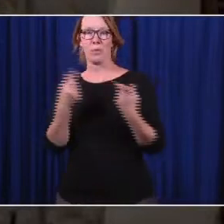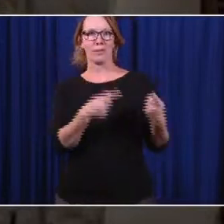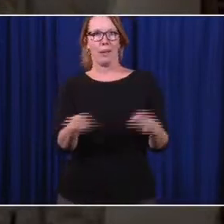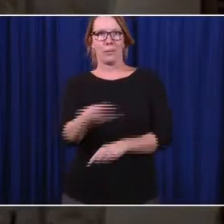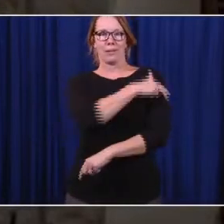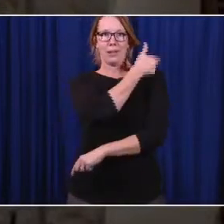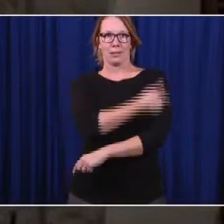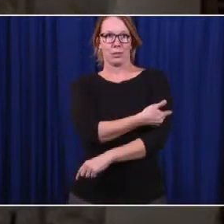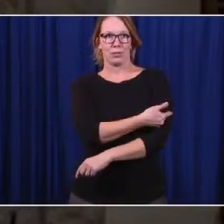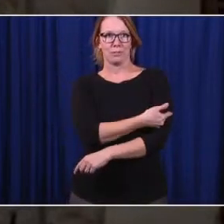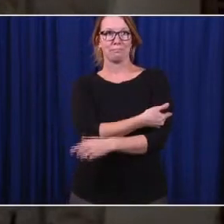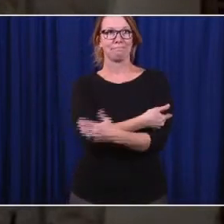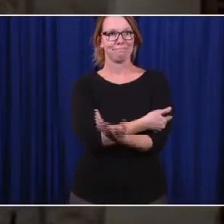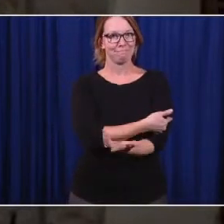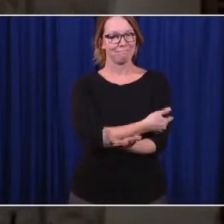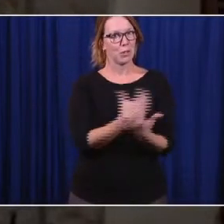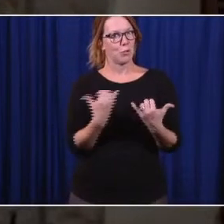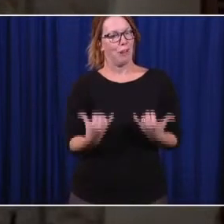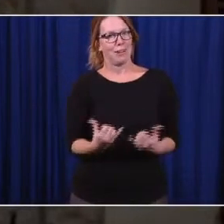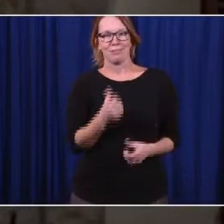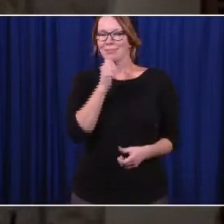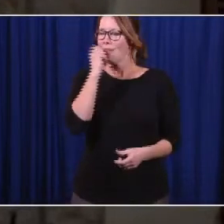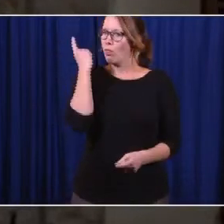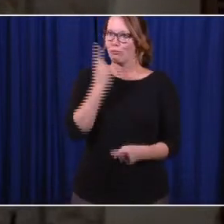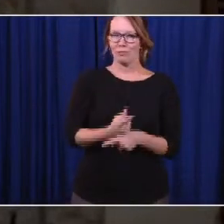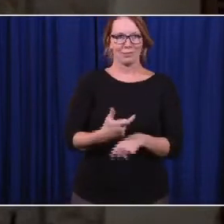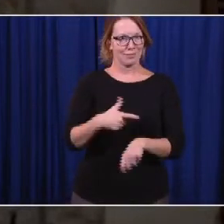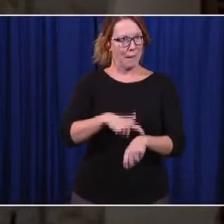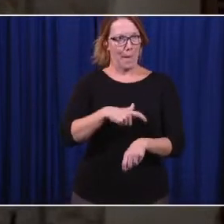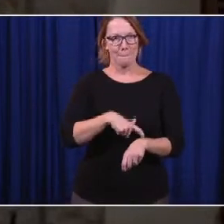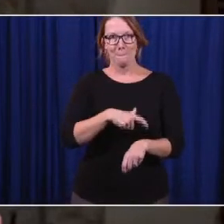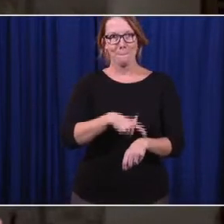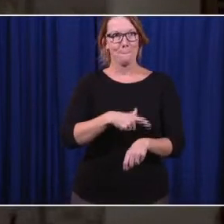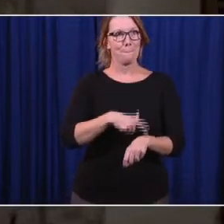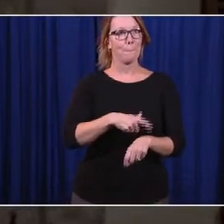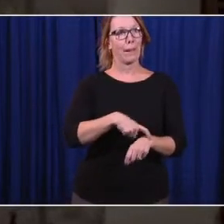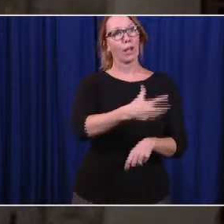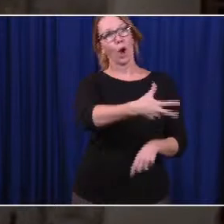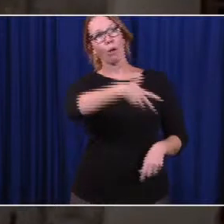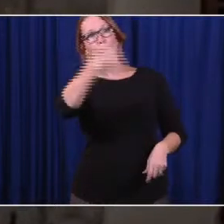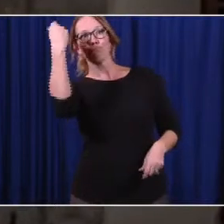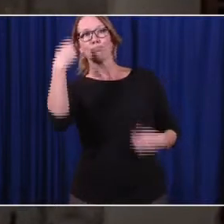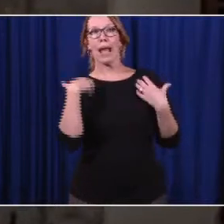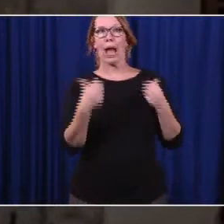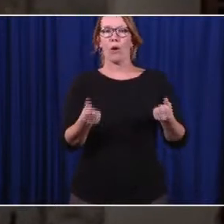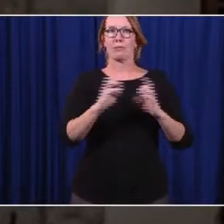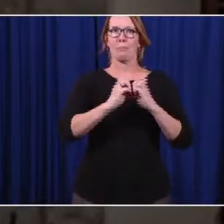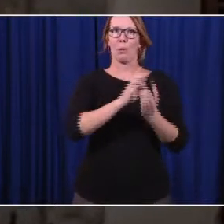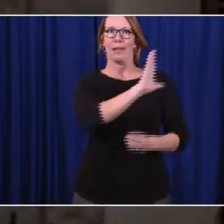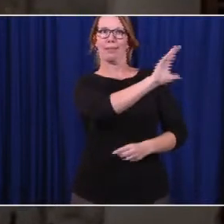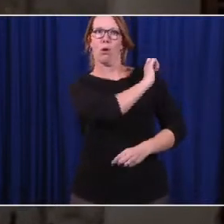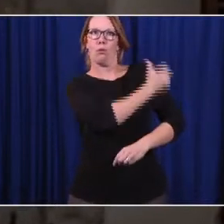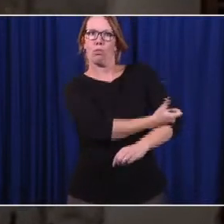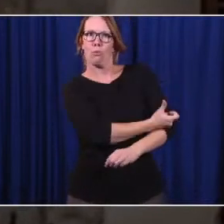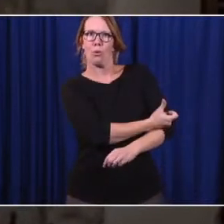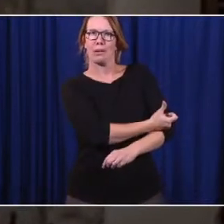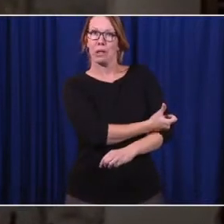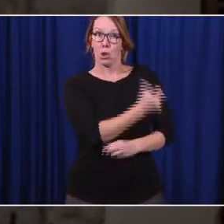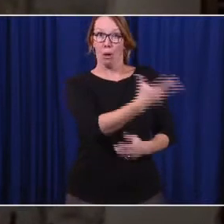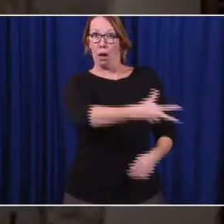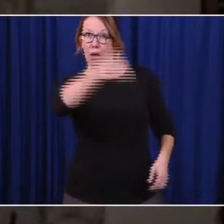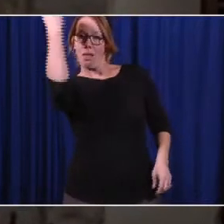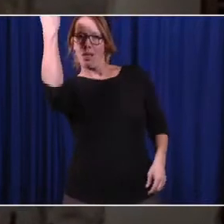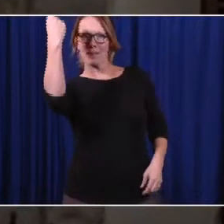time that we want to be taking away the health department's authority to deal with a crisis. I mean, this is